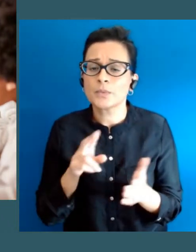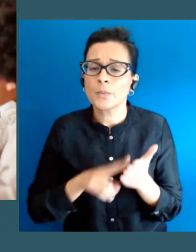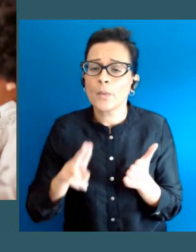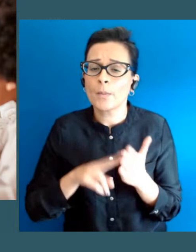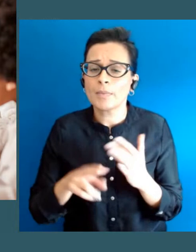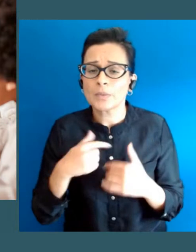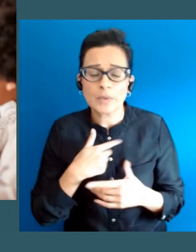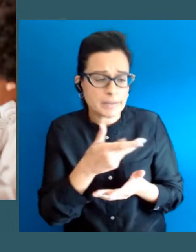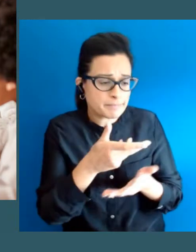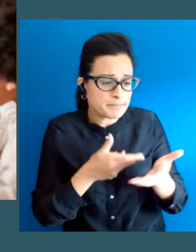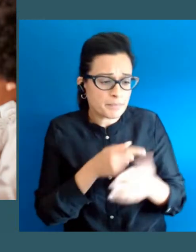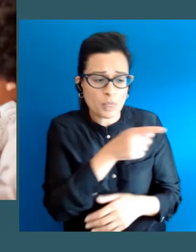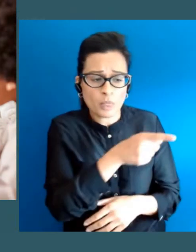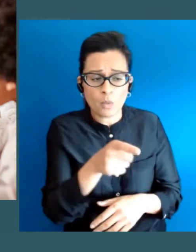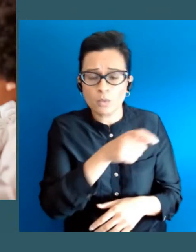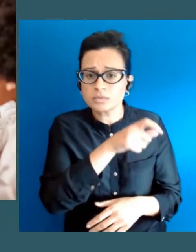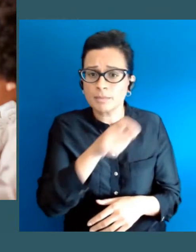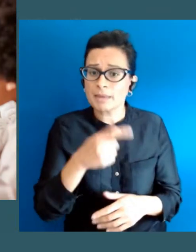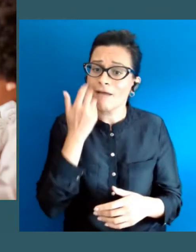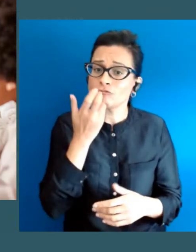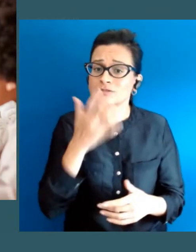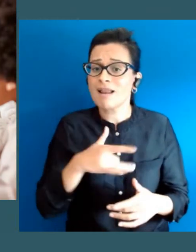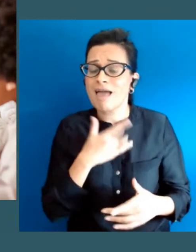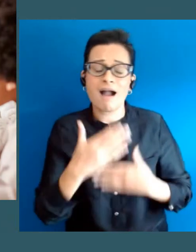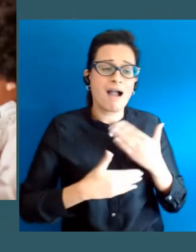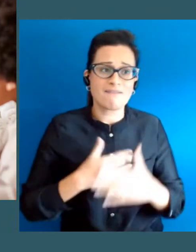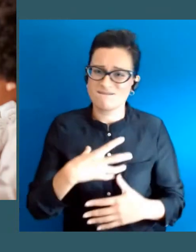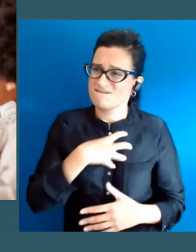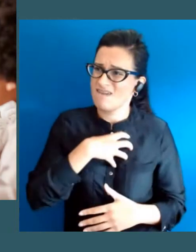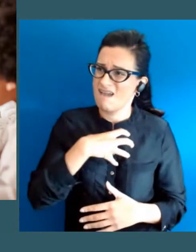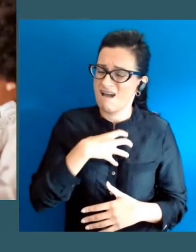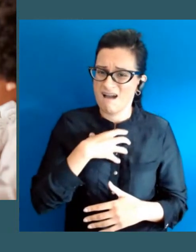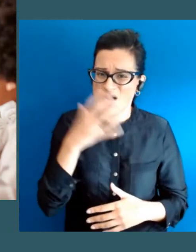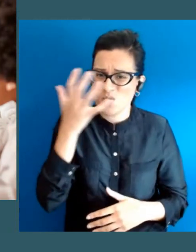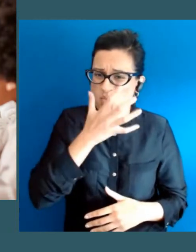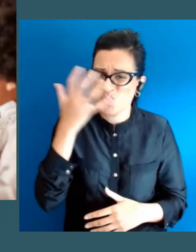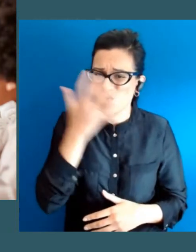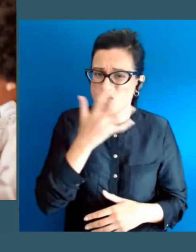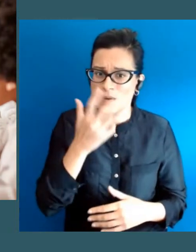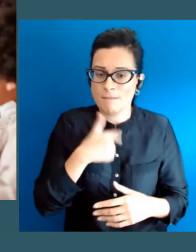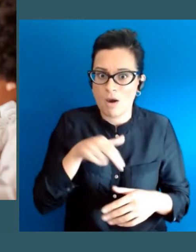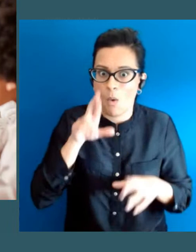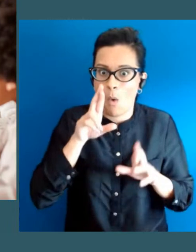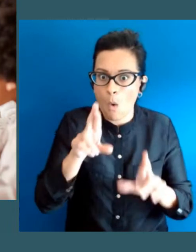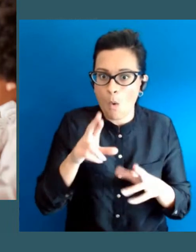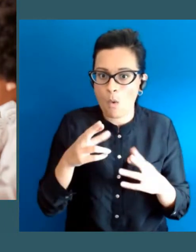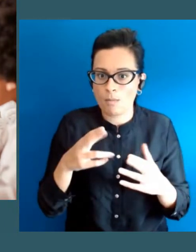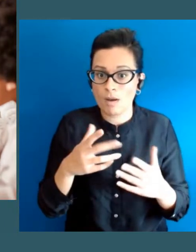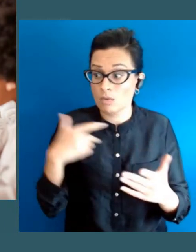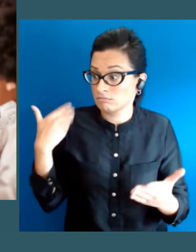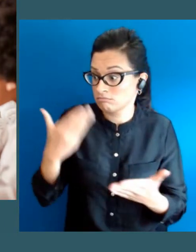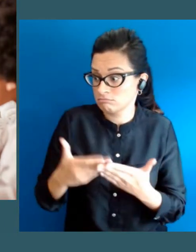it's nice that there might be hope as well on the horizon, because currently there is no cure for peanut